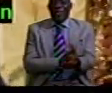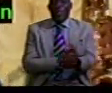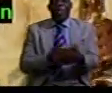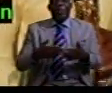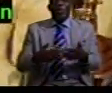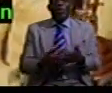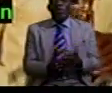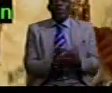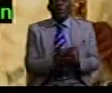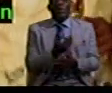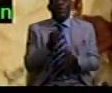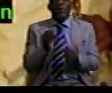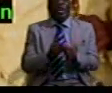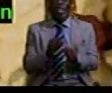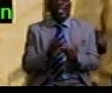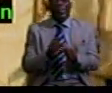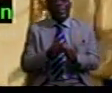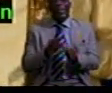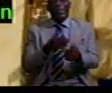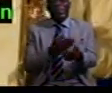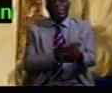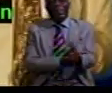morning, new every